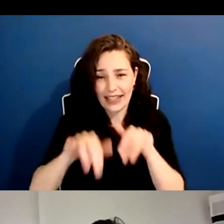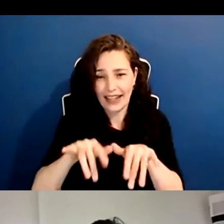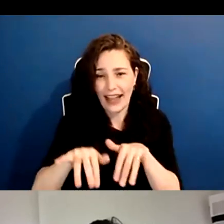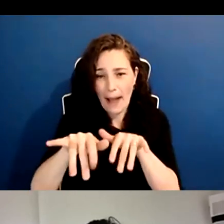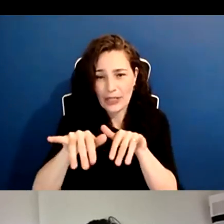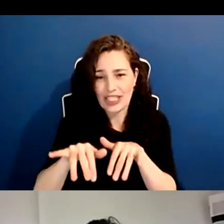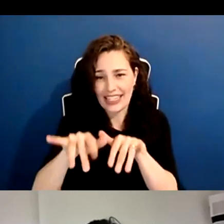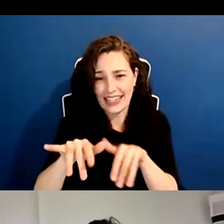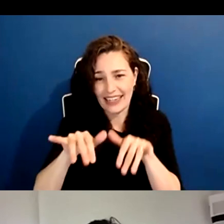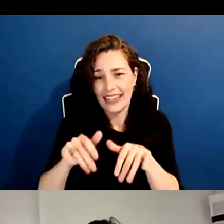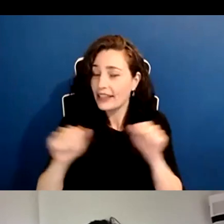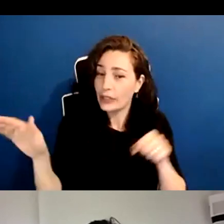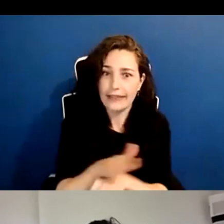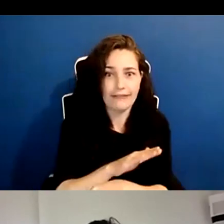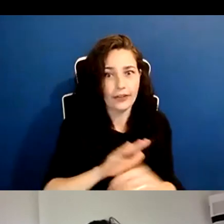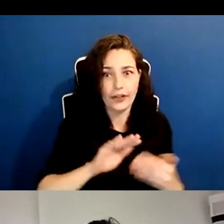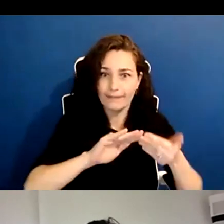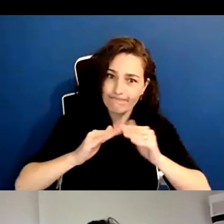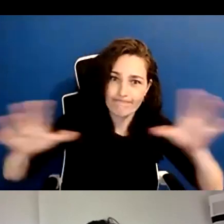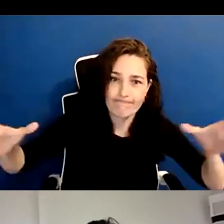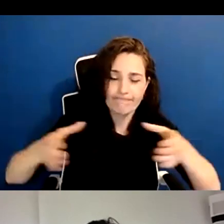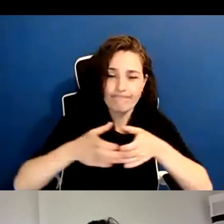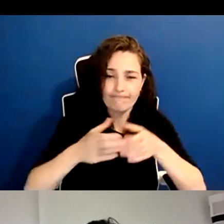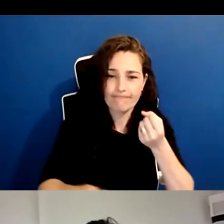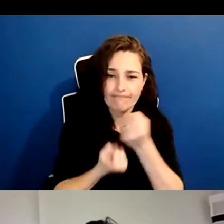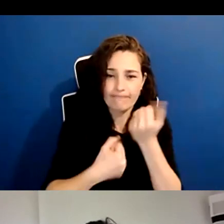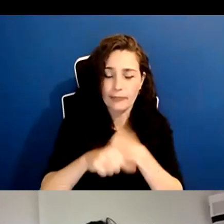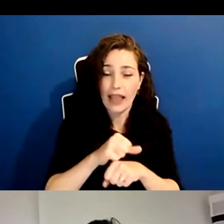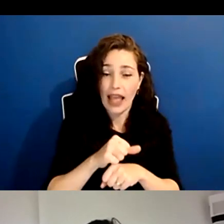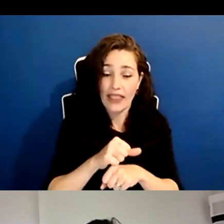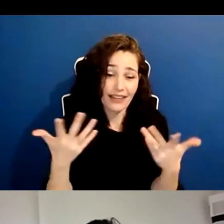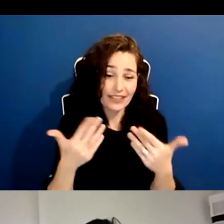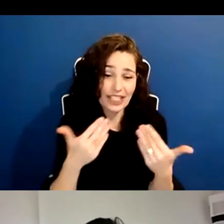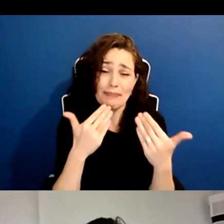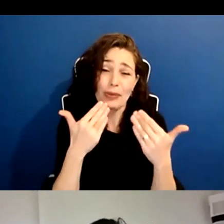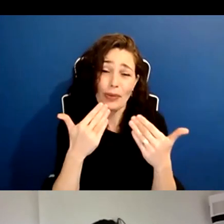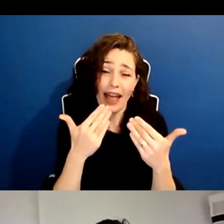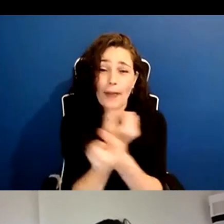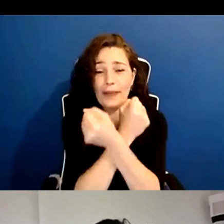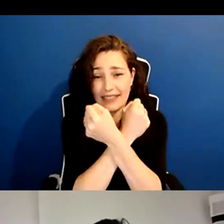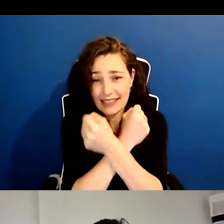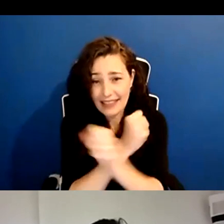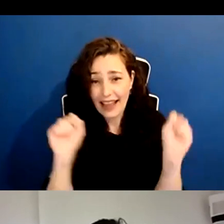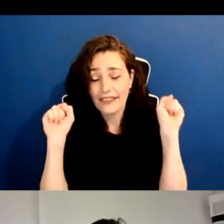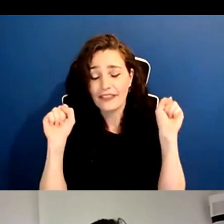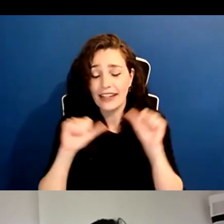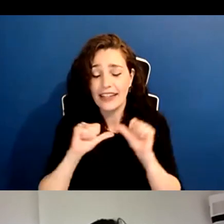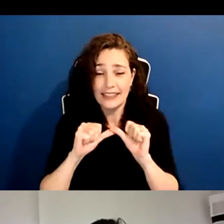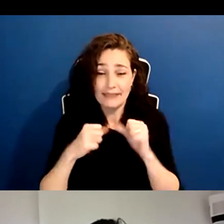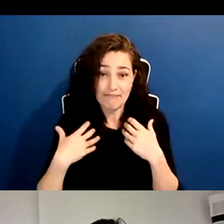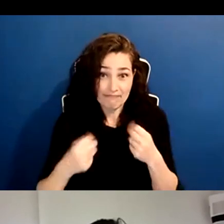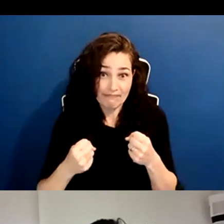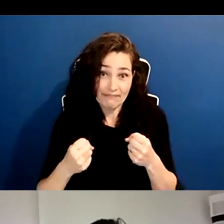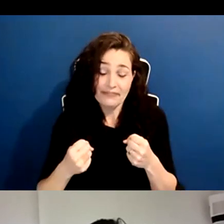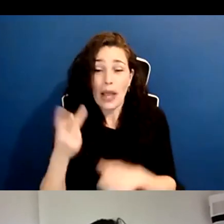It takes a village. And on that note, be well, be safe, and we will